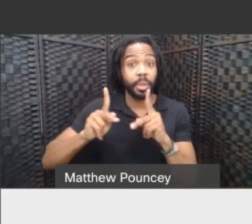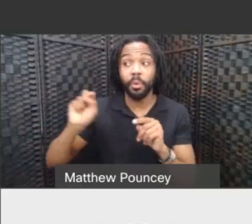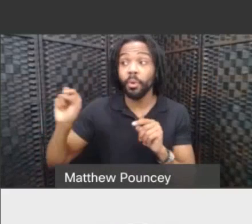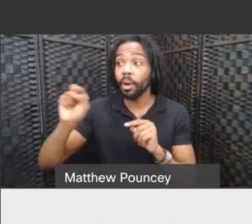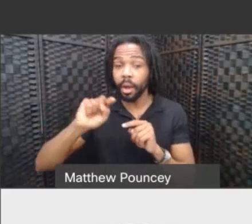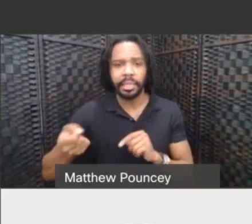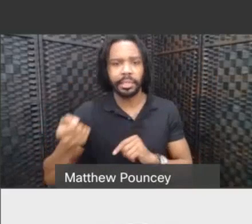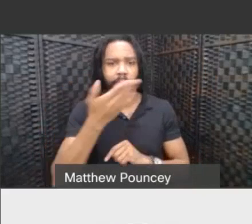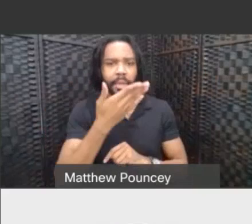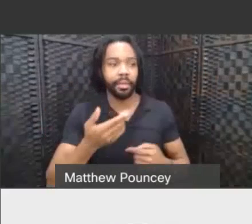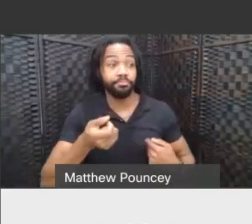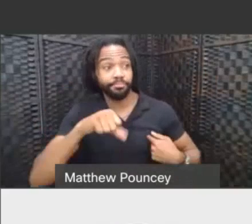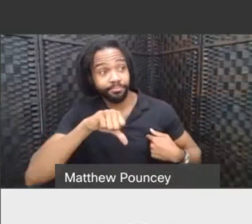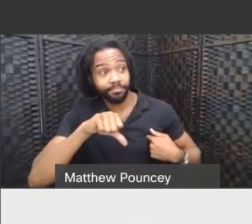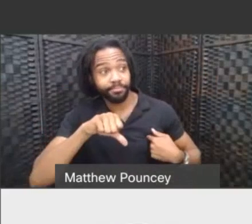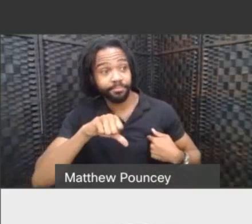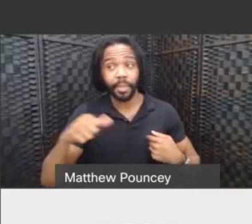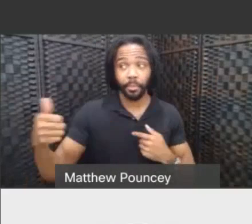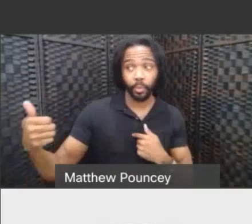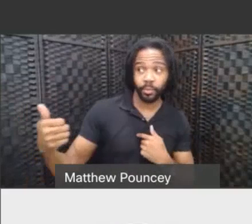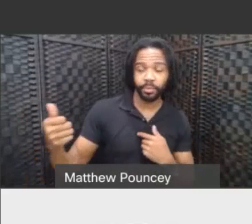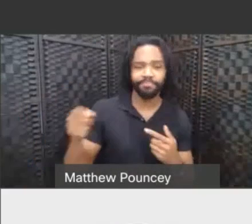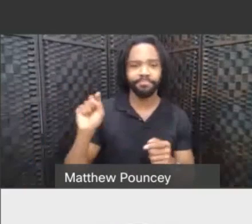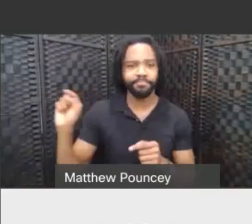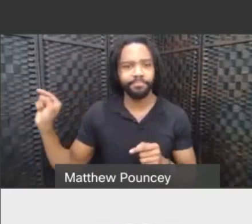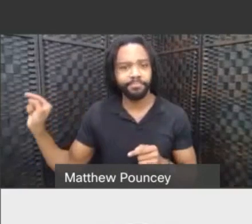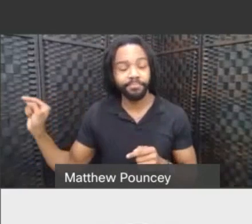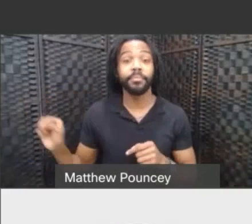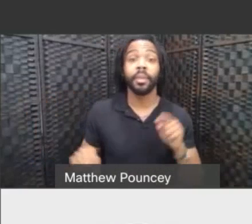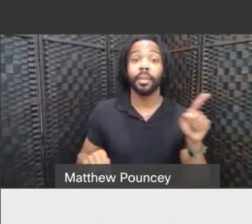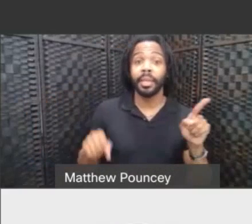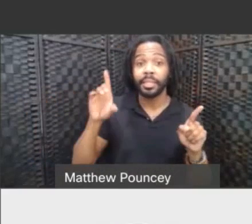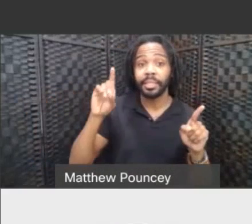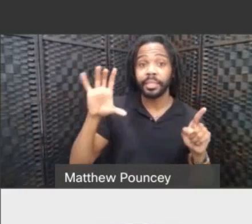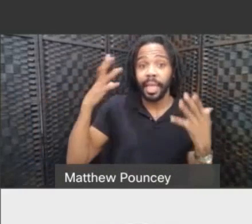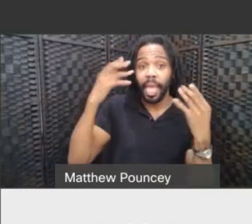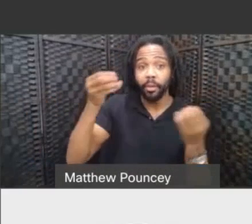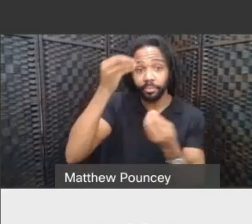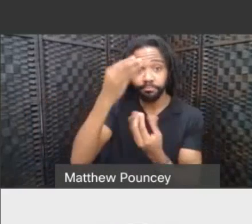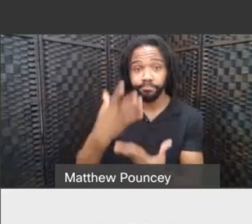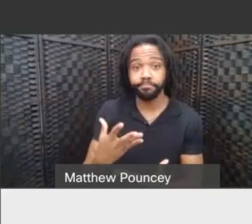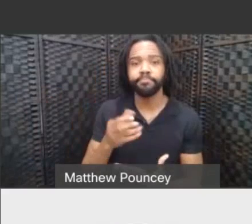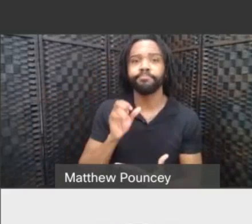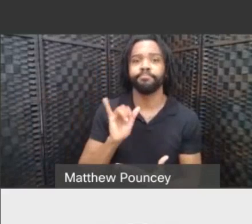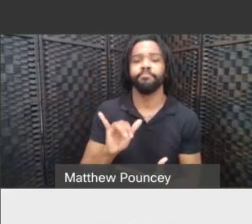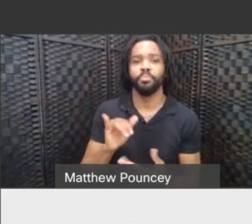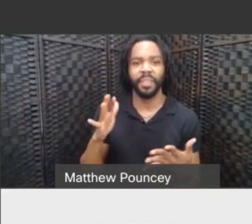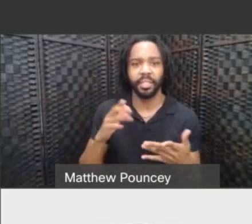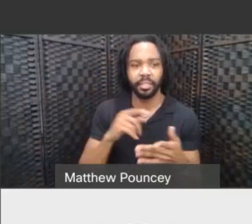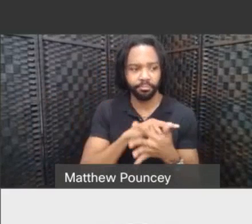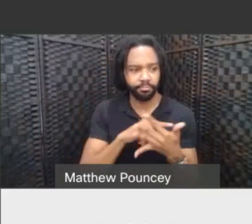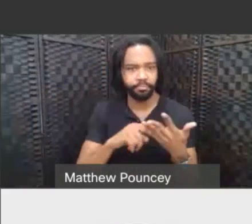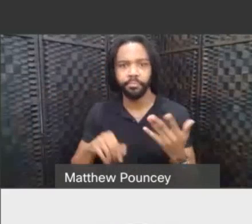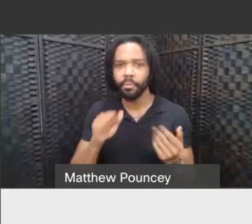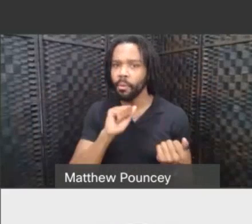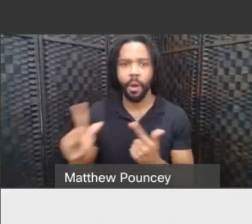their denials or approvals, and when DC Health is reporting to us that they have actually worked through this whole